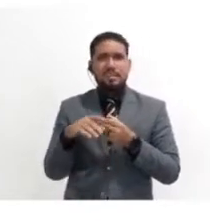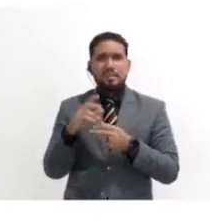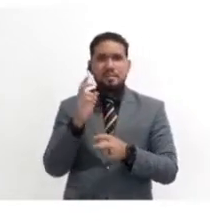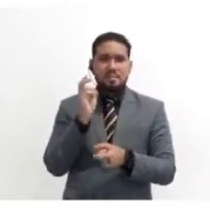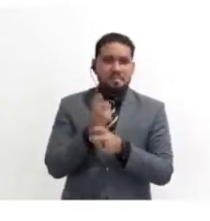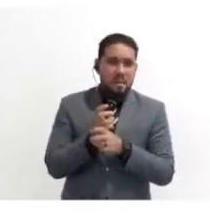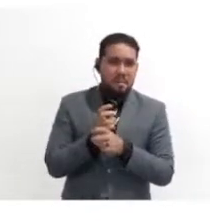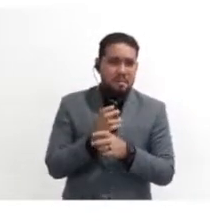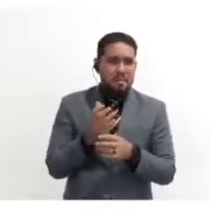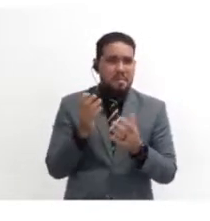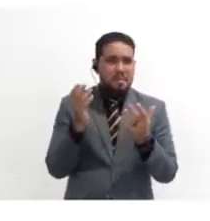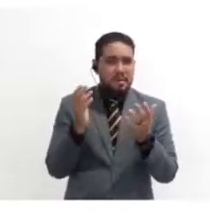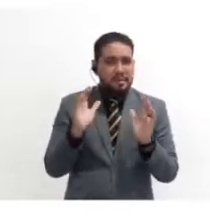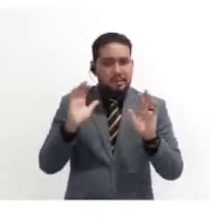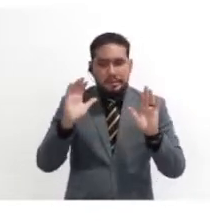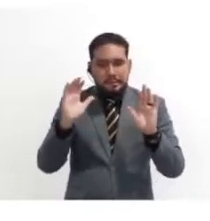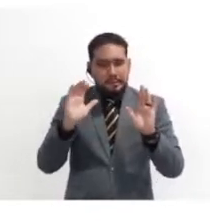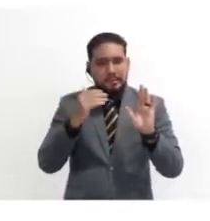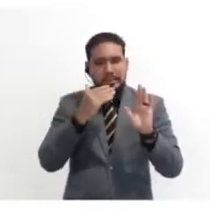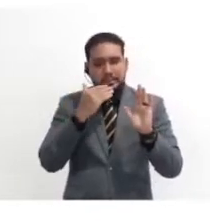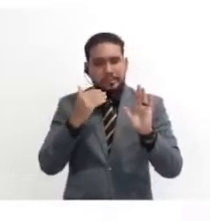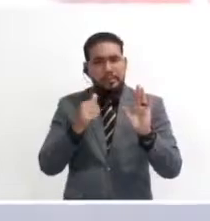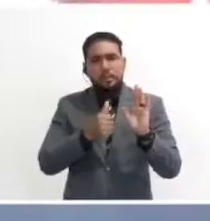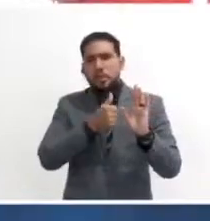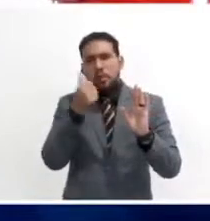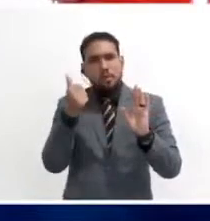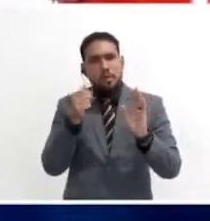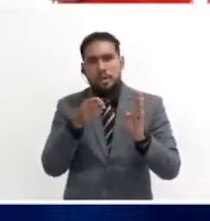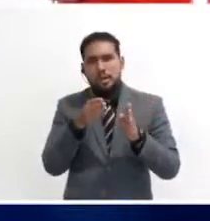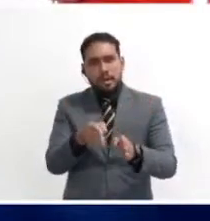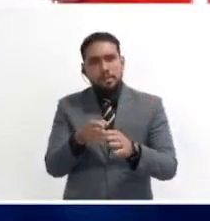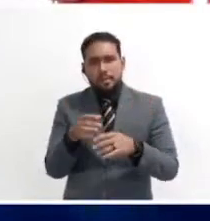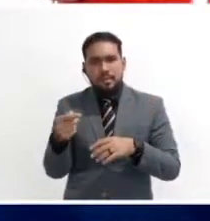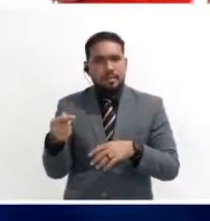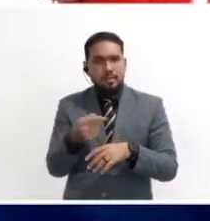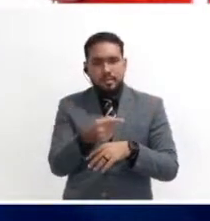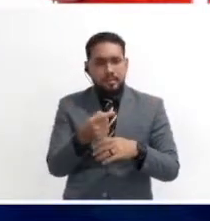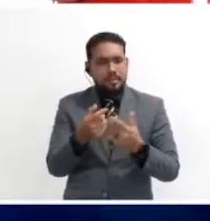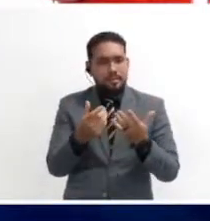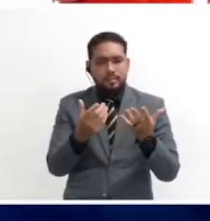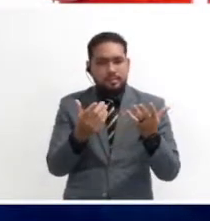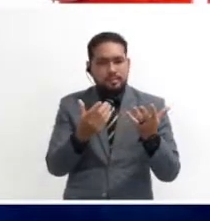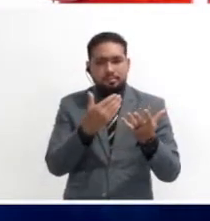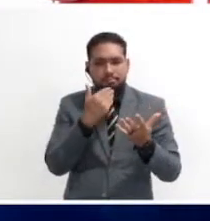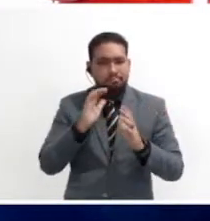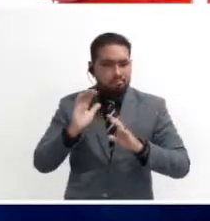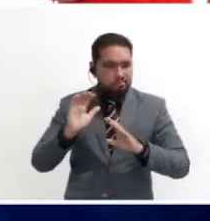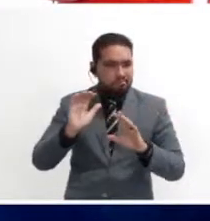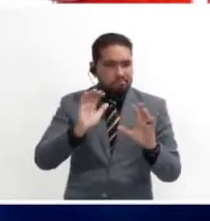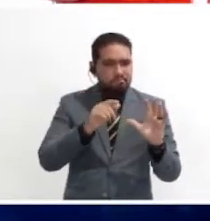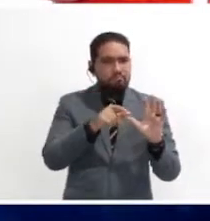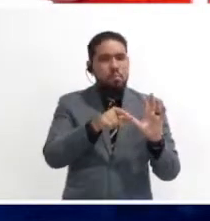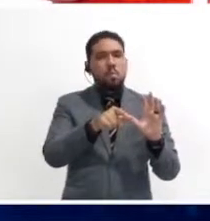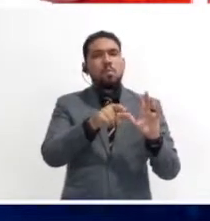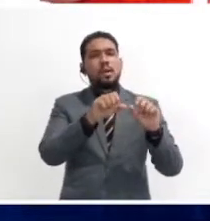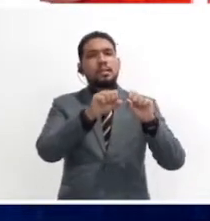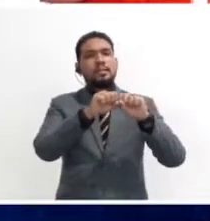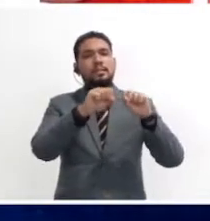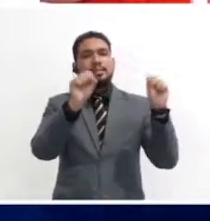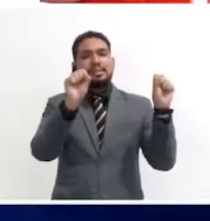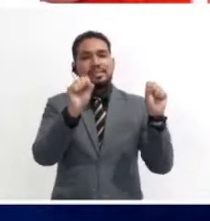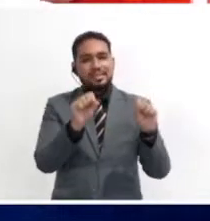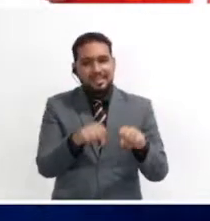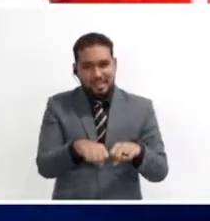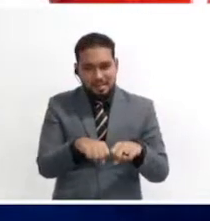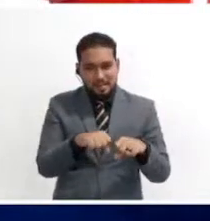And in contrast to that, there's something we call system in package. And that's the